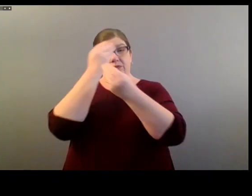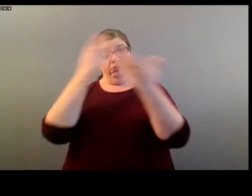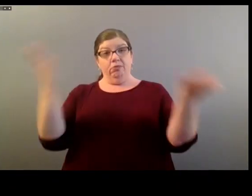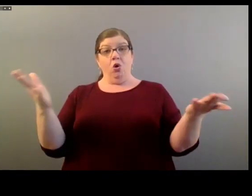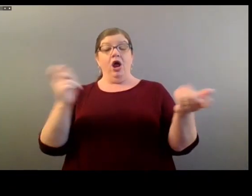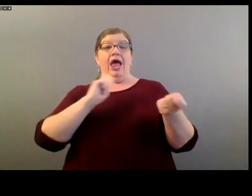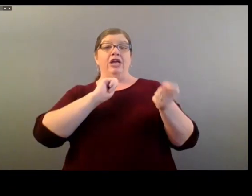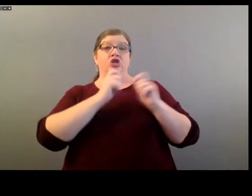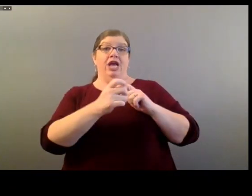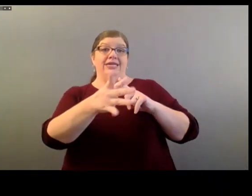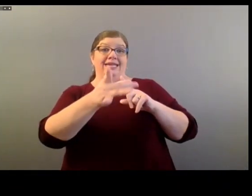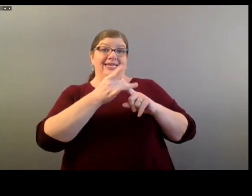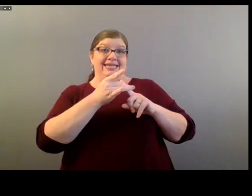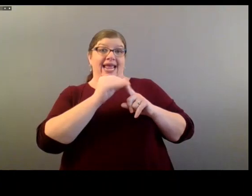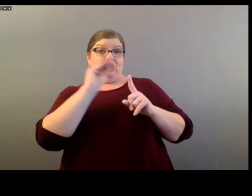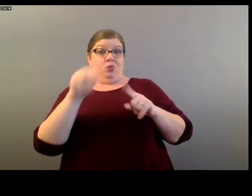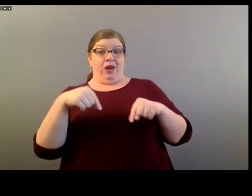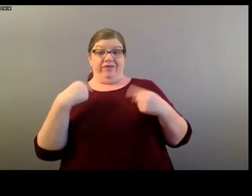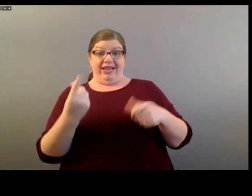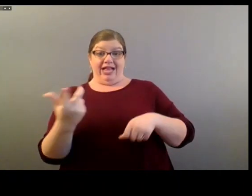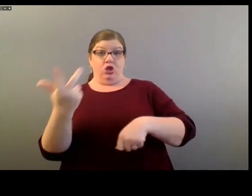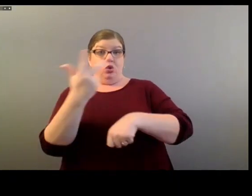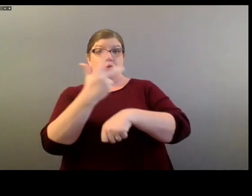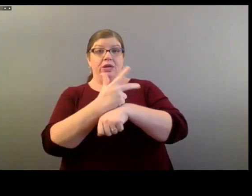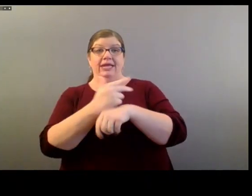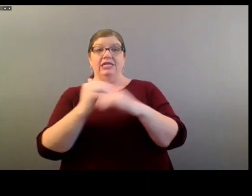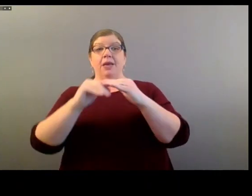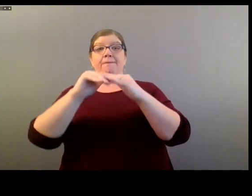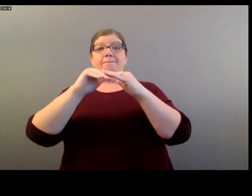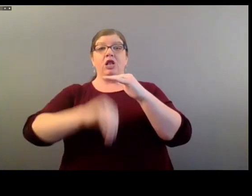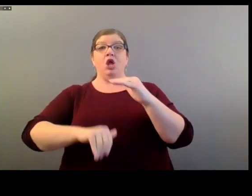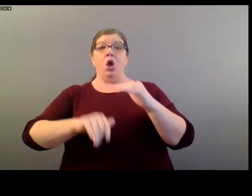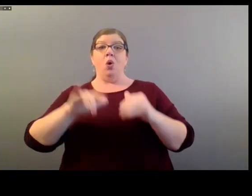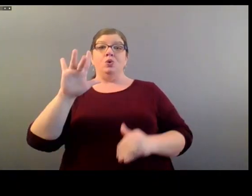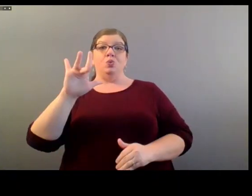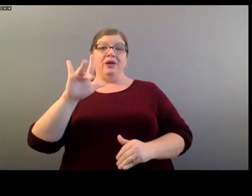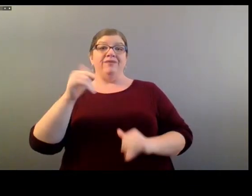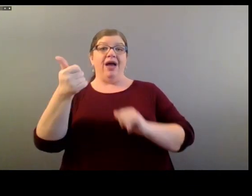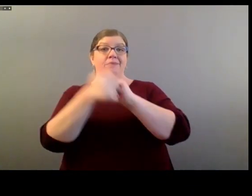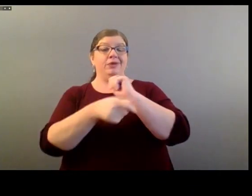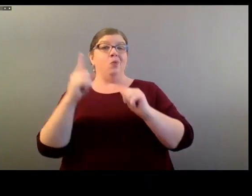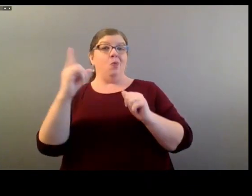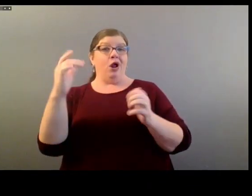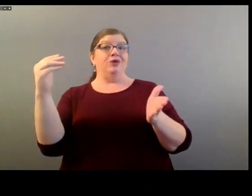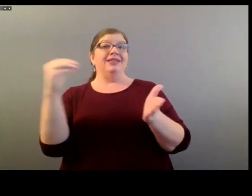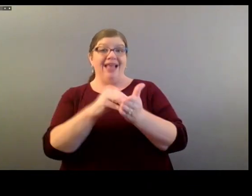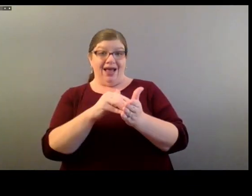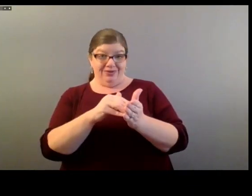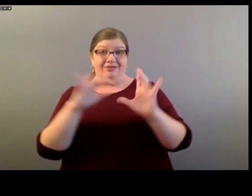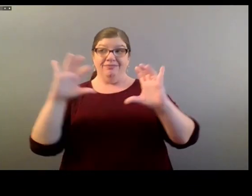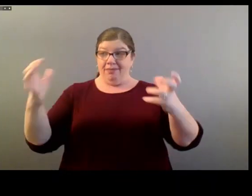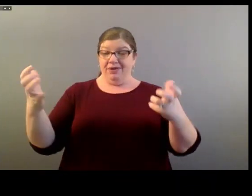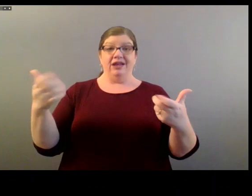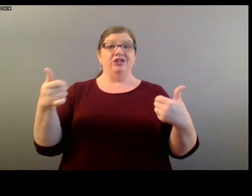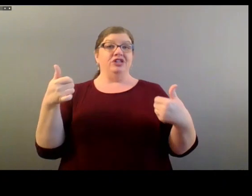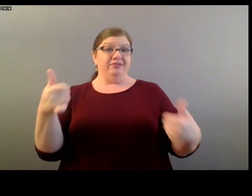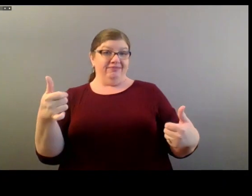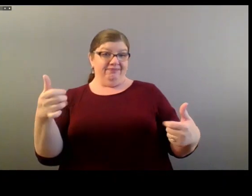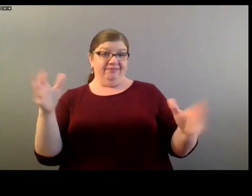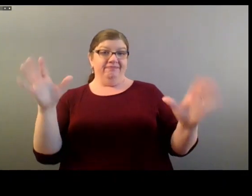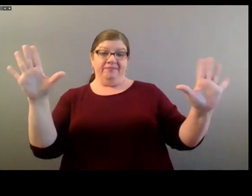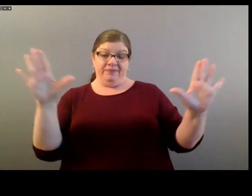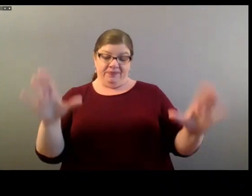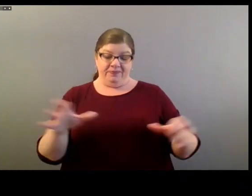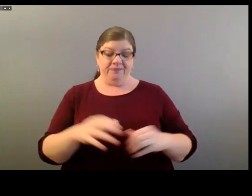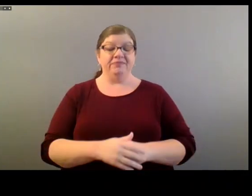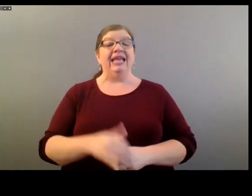case rate for the last 3 days has been below 25 per 100,000 of population. If this good